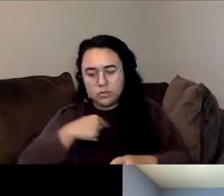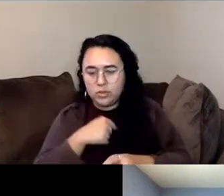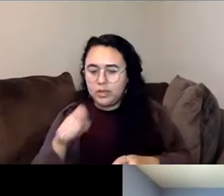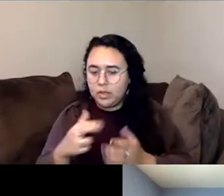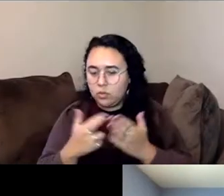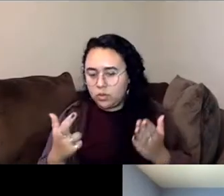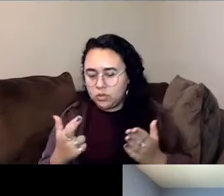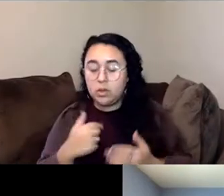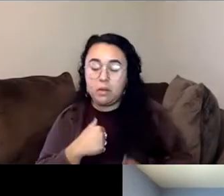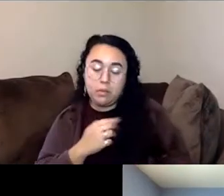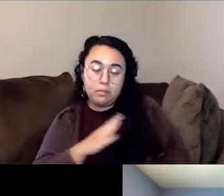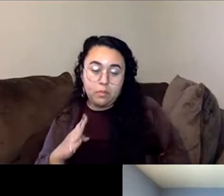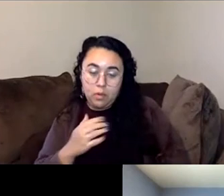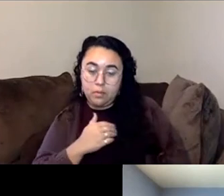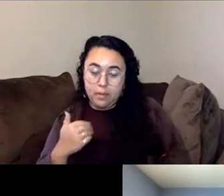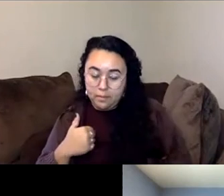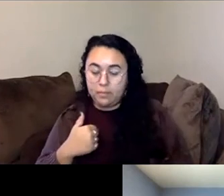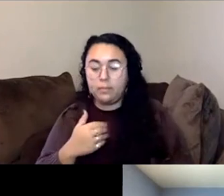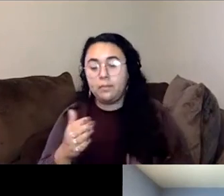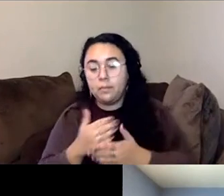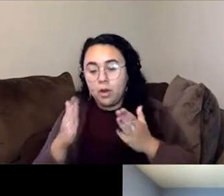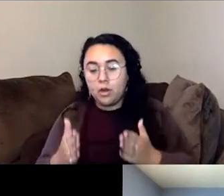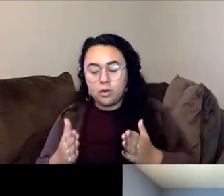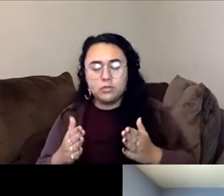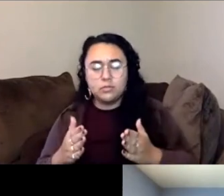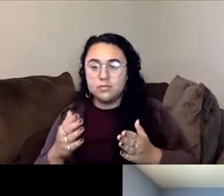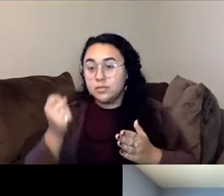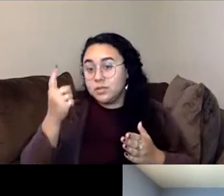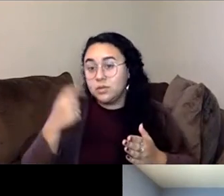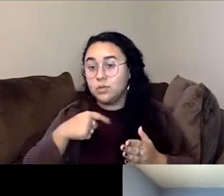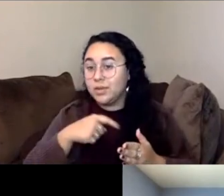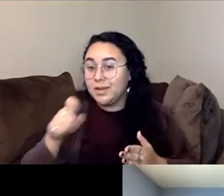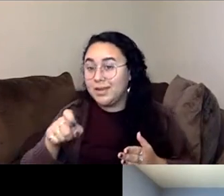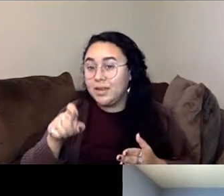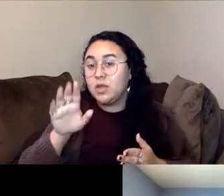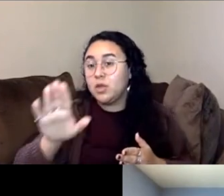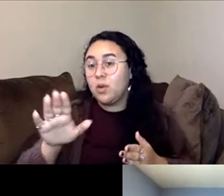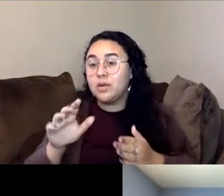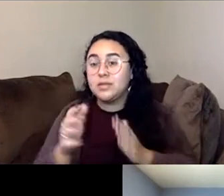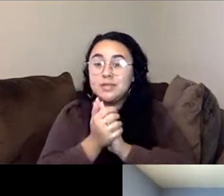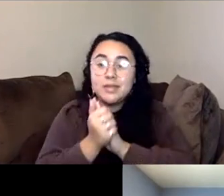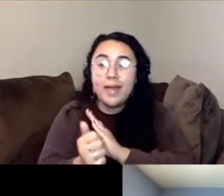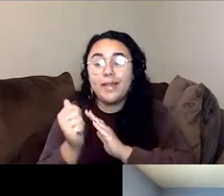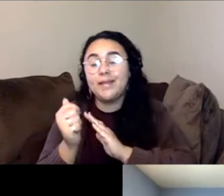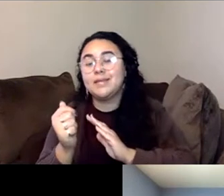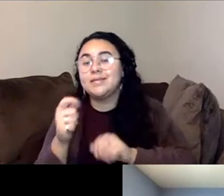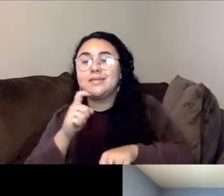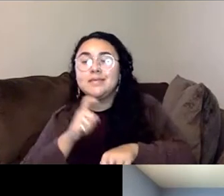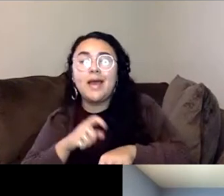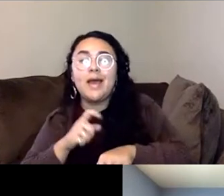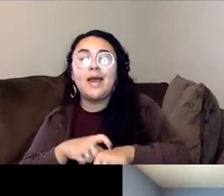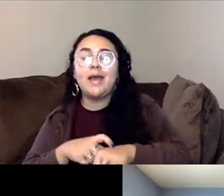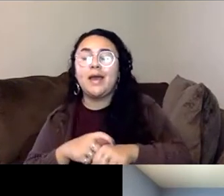partner, but also we need your talent and your gifts and your time, right? And so if you are an incredible